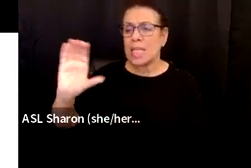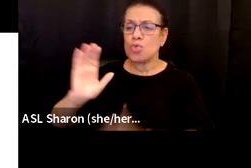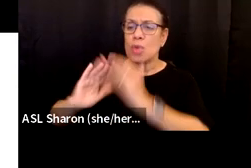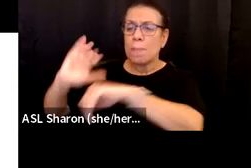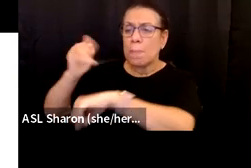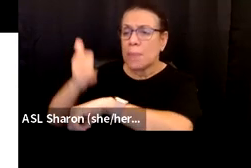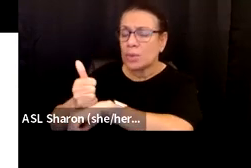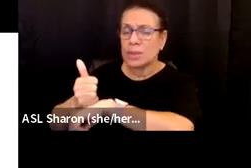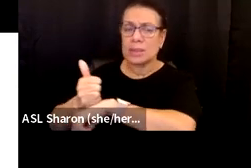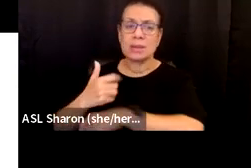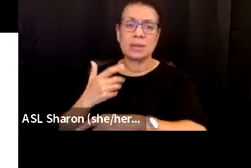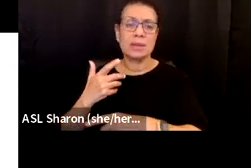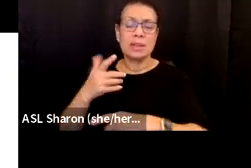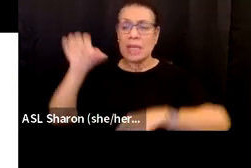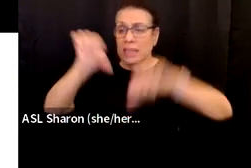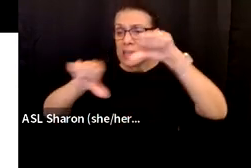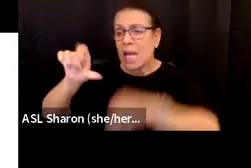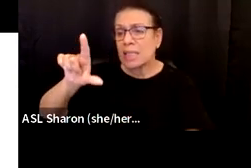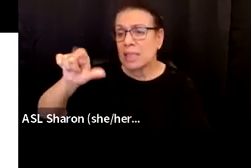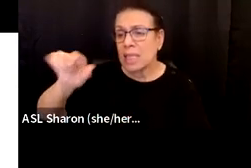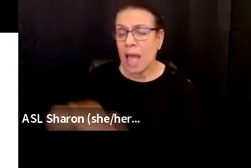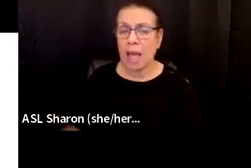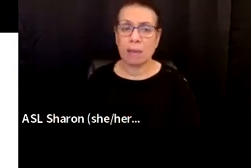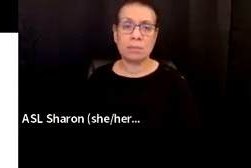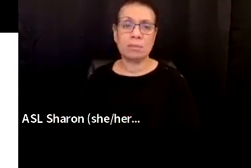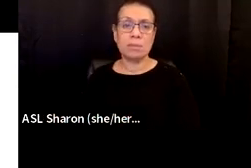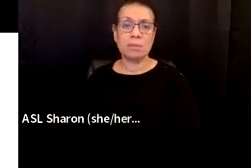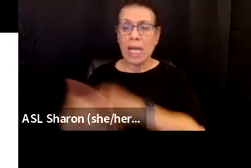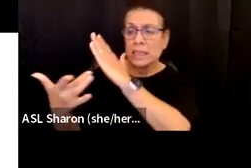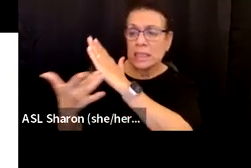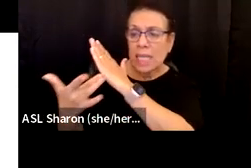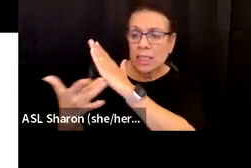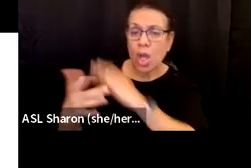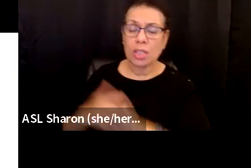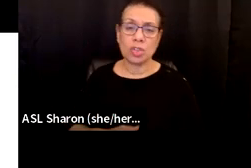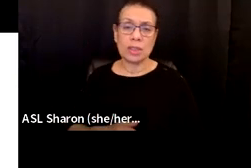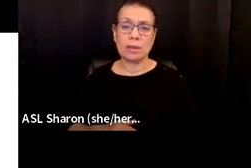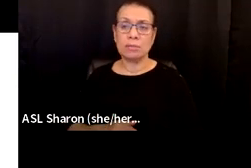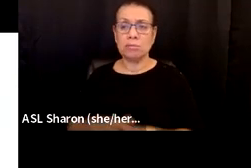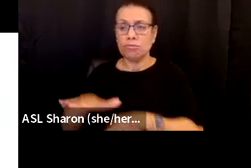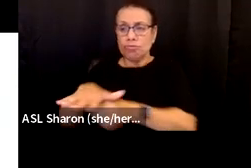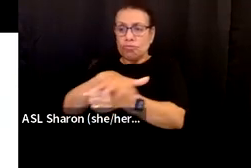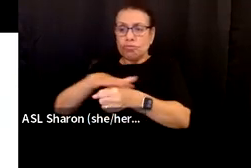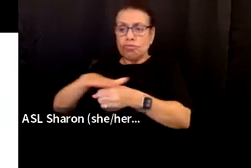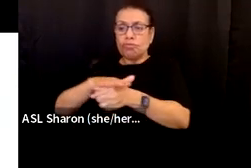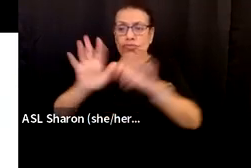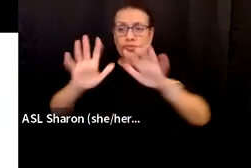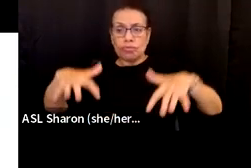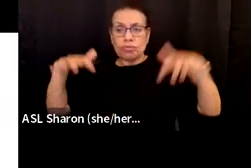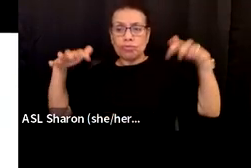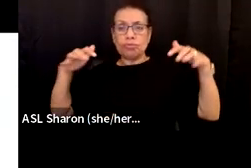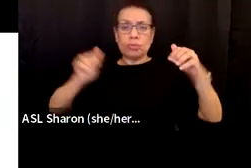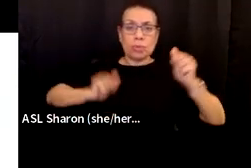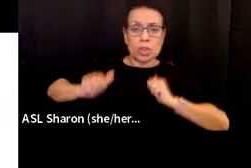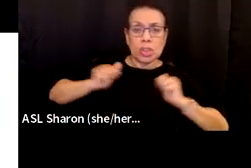provide access to things like science labs technology common learning spaces or libraries gymnasiums and performance